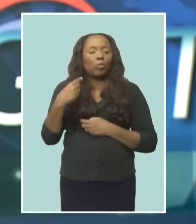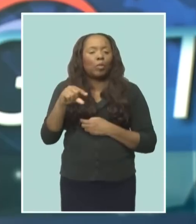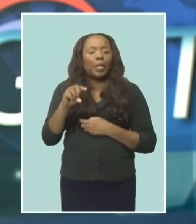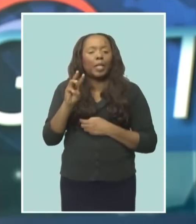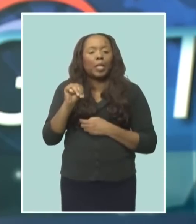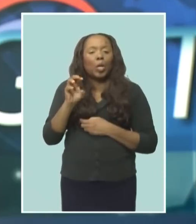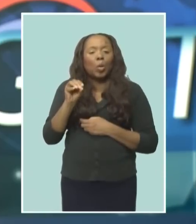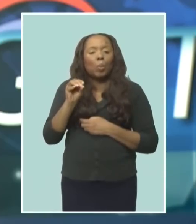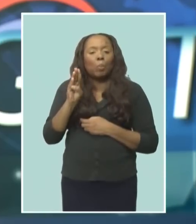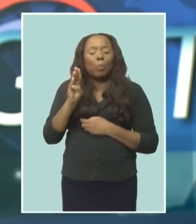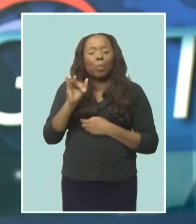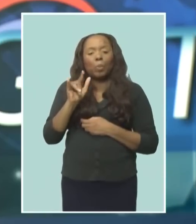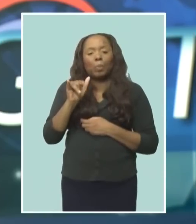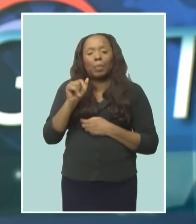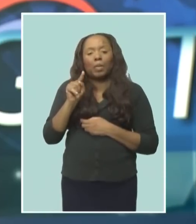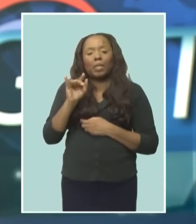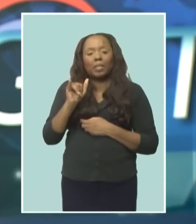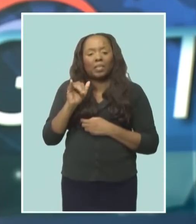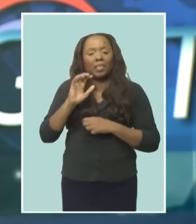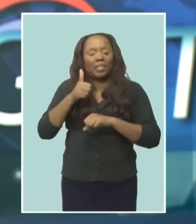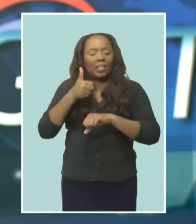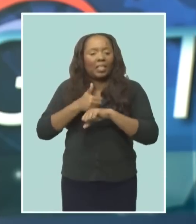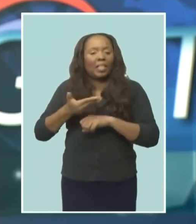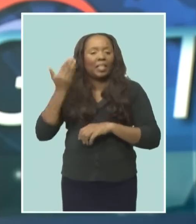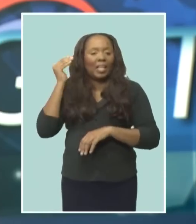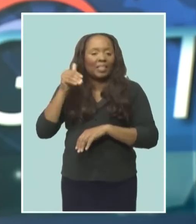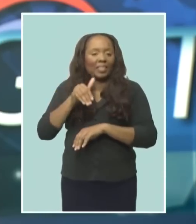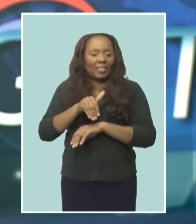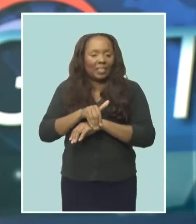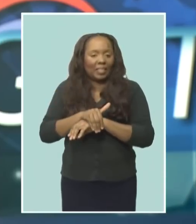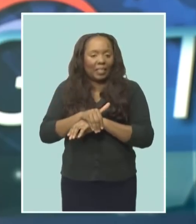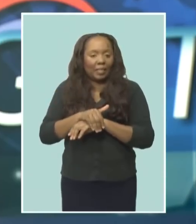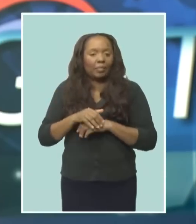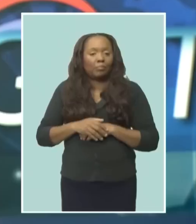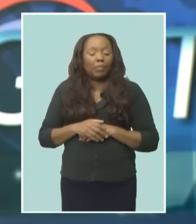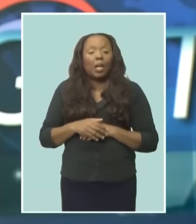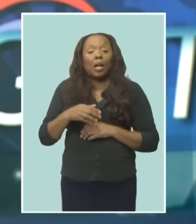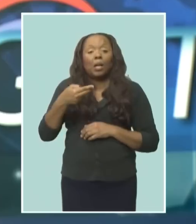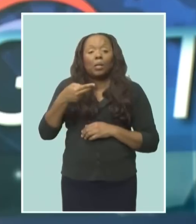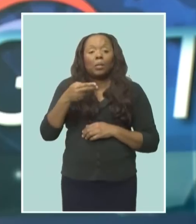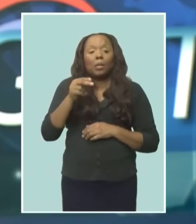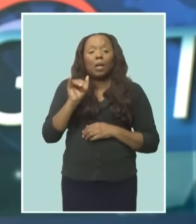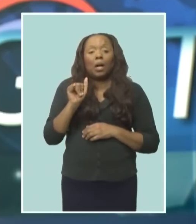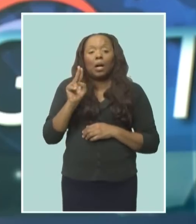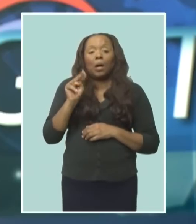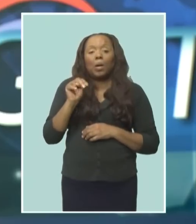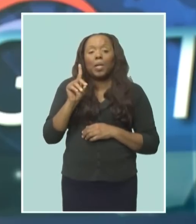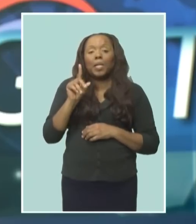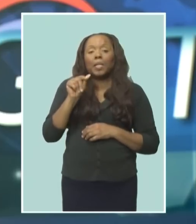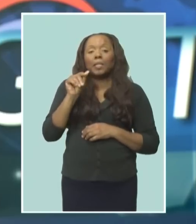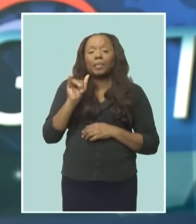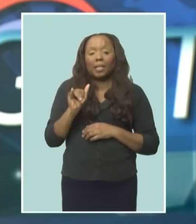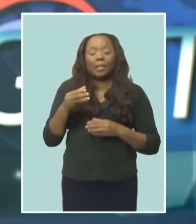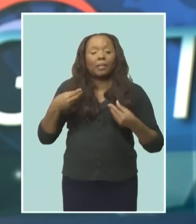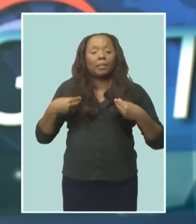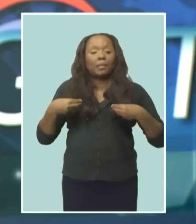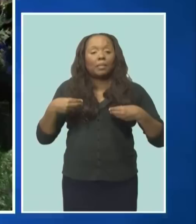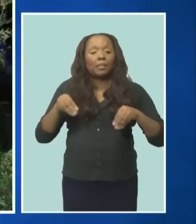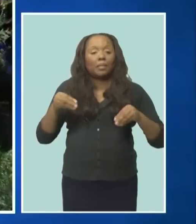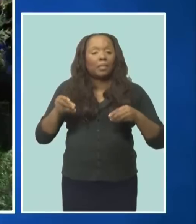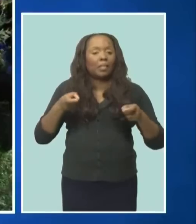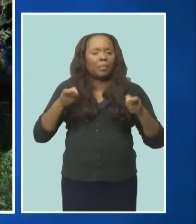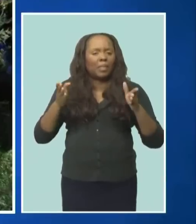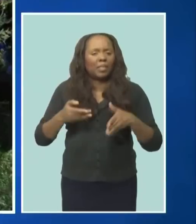Courtesy Garage at Mahogany Ridge last night. Hyundai sales manager Ryan Morris says it's a red-letter day for the